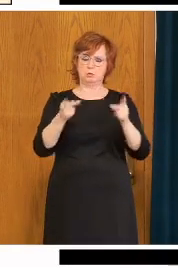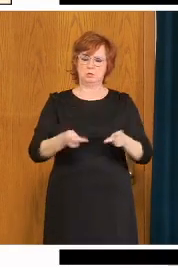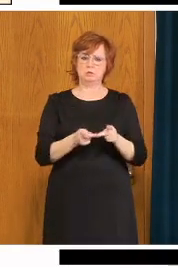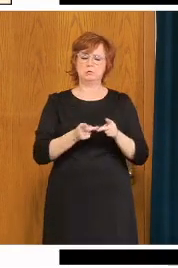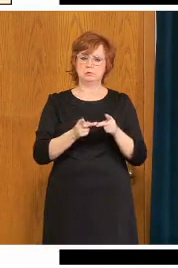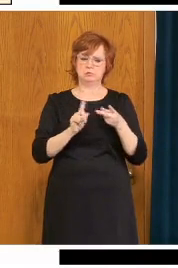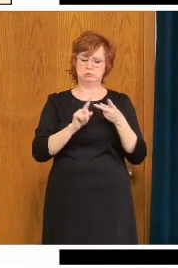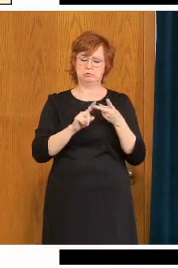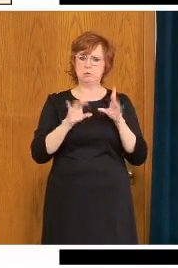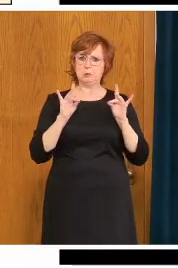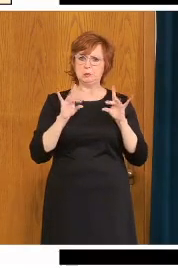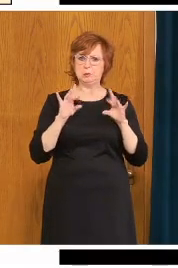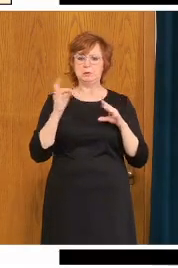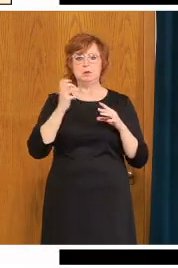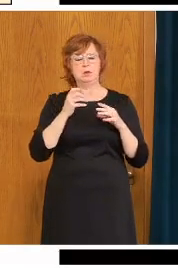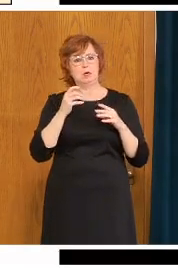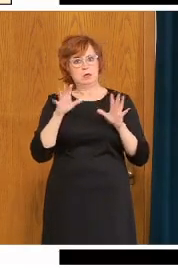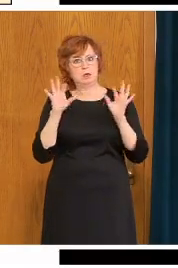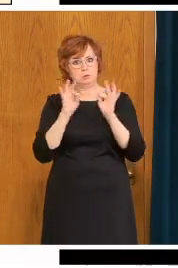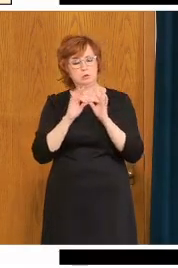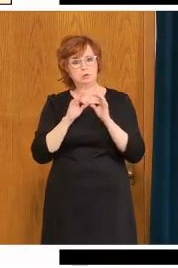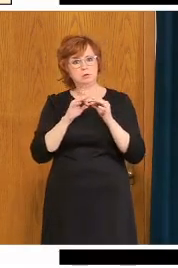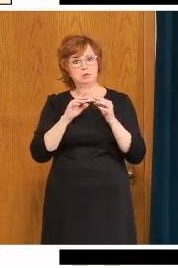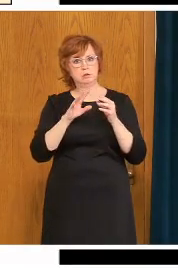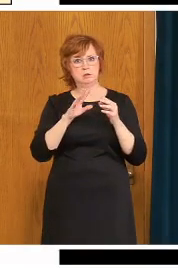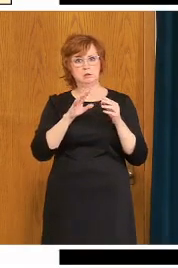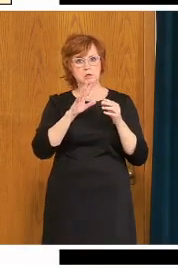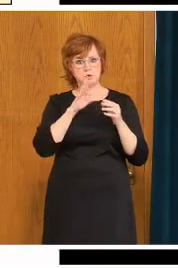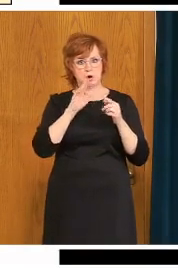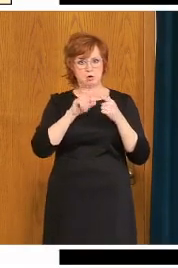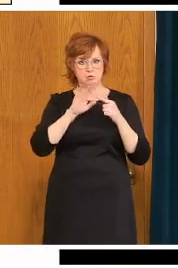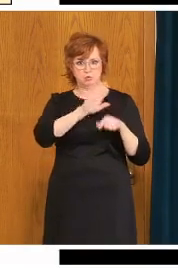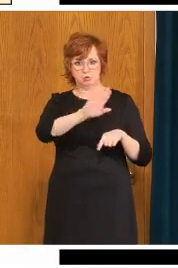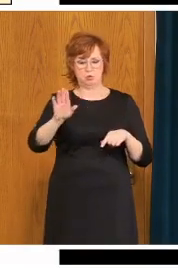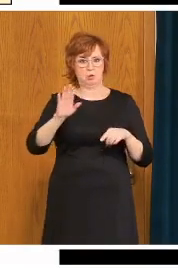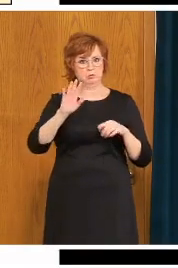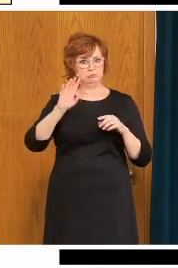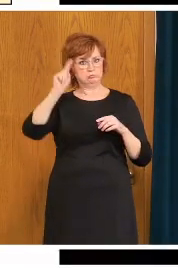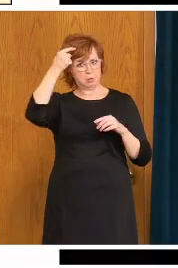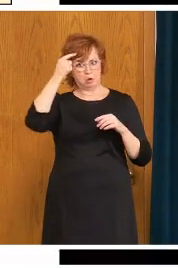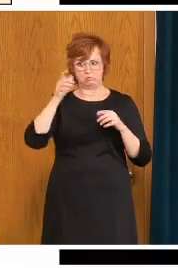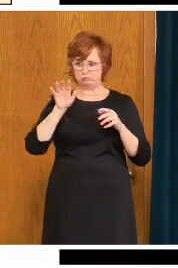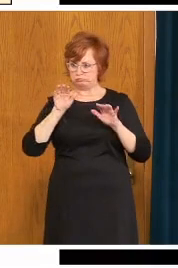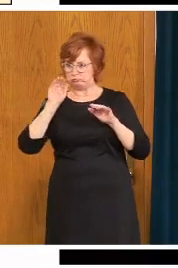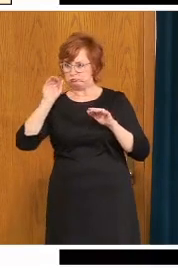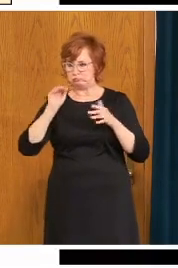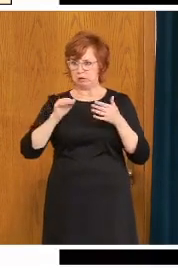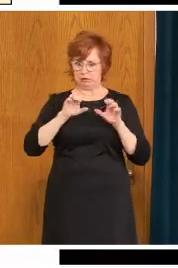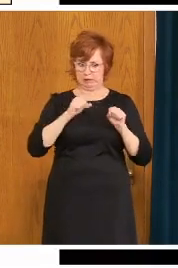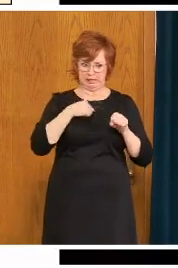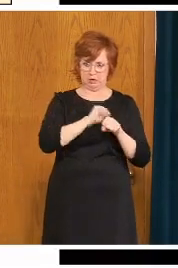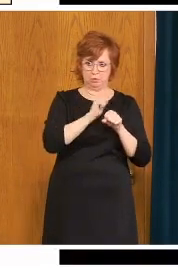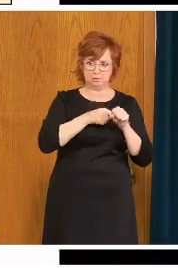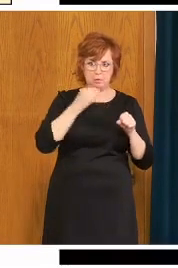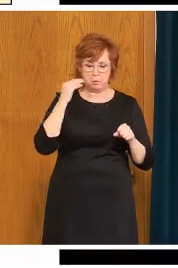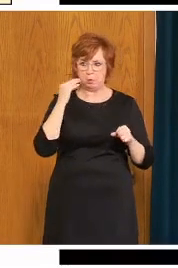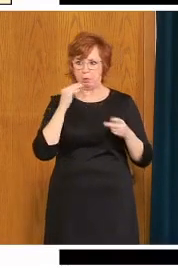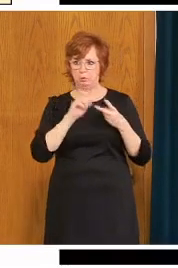our employers and our co-workers and see what work can be done safely from home, for what work do you have to